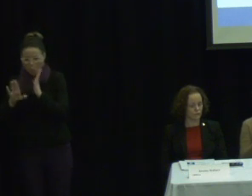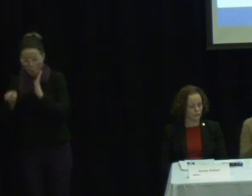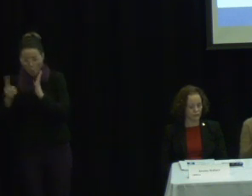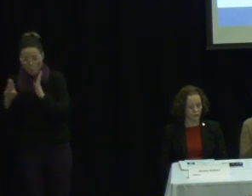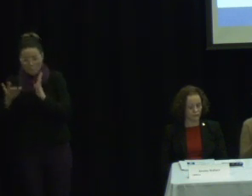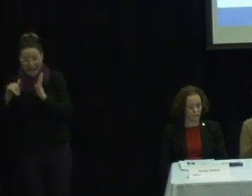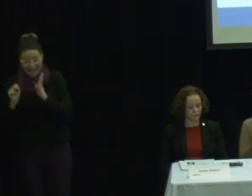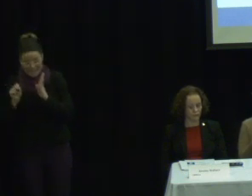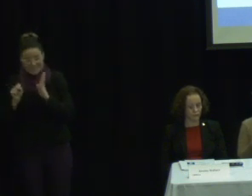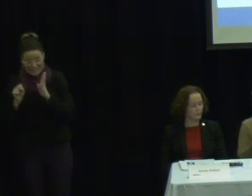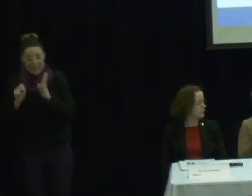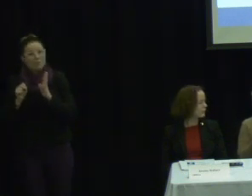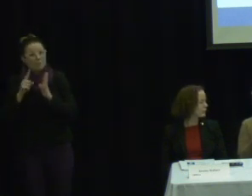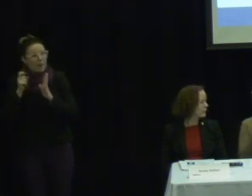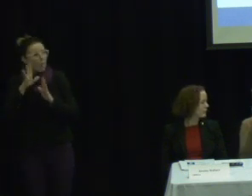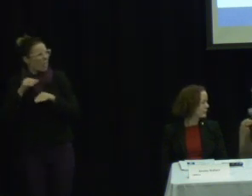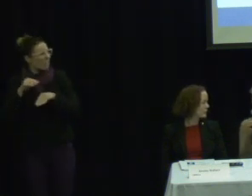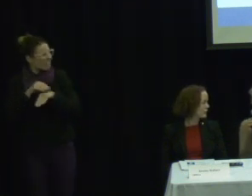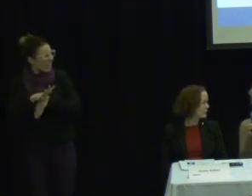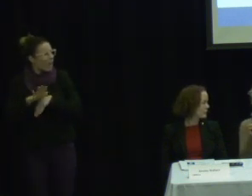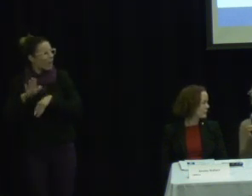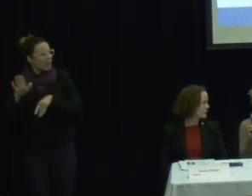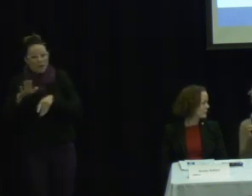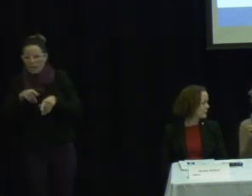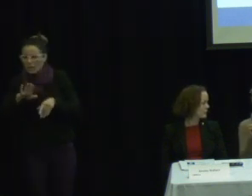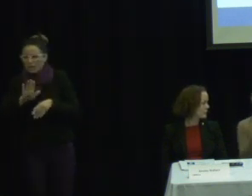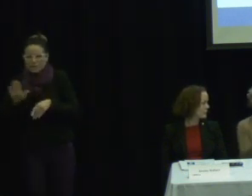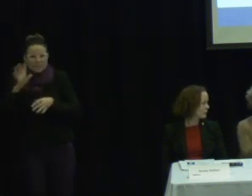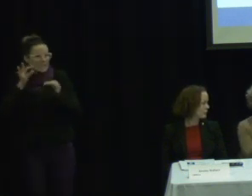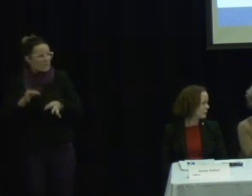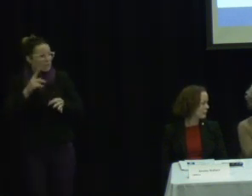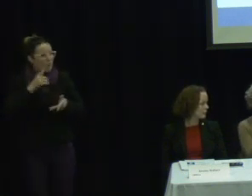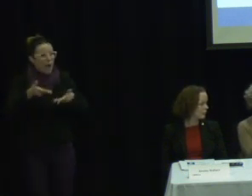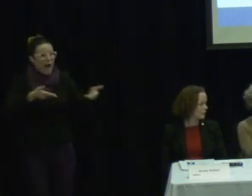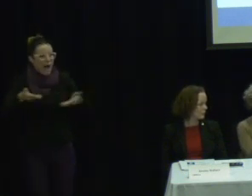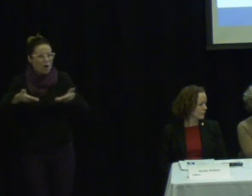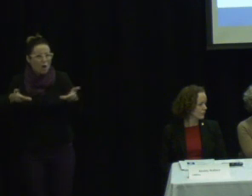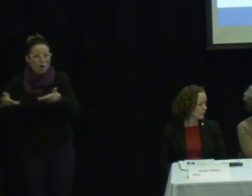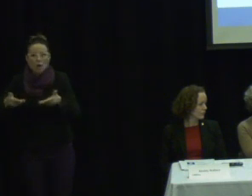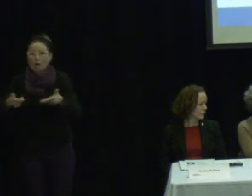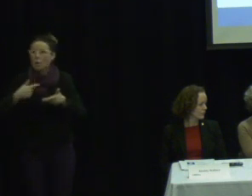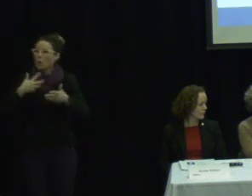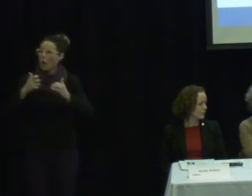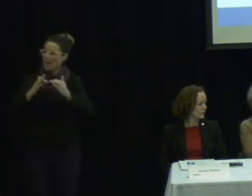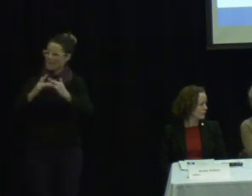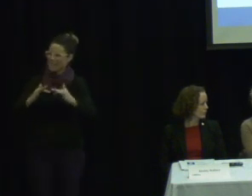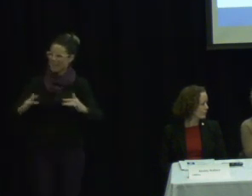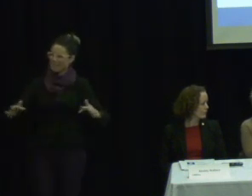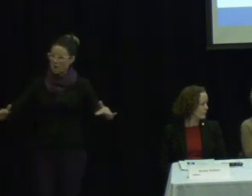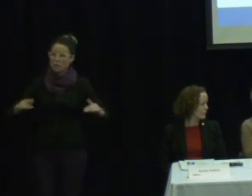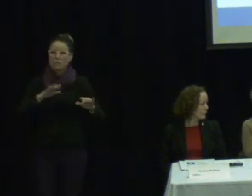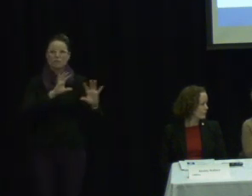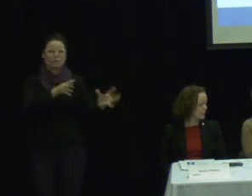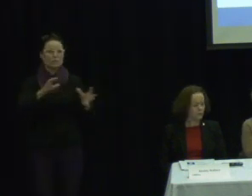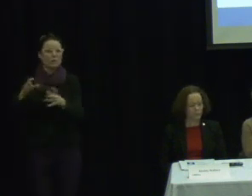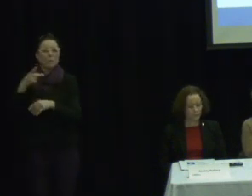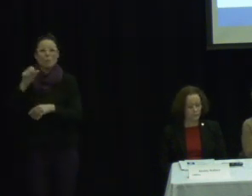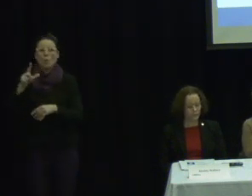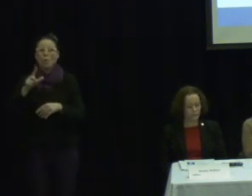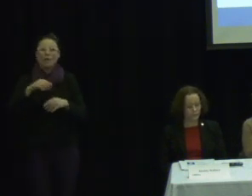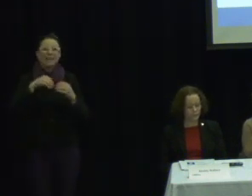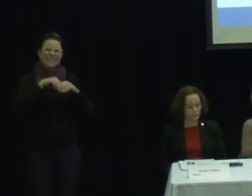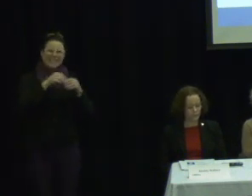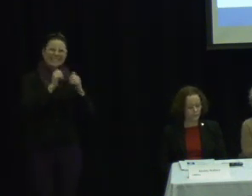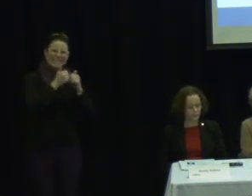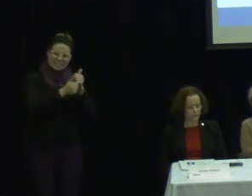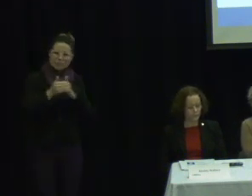in every field. And you know, a diverse pool in engineering looks very different from a diverse pool in nursing, but this is the level of detail that we were